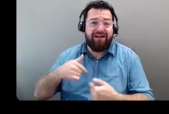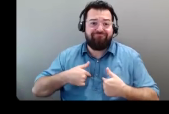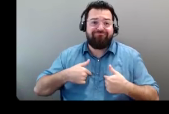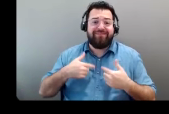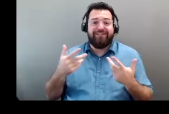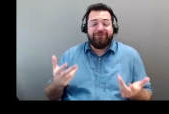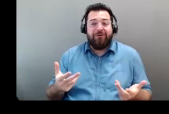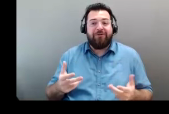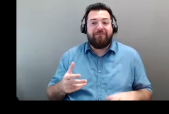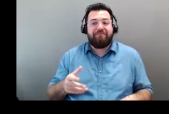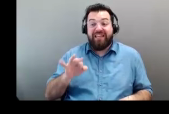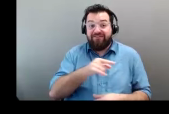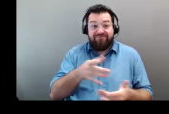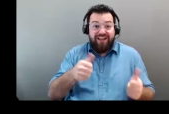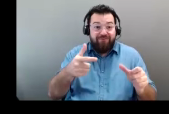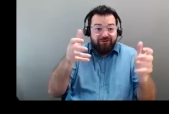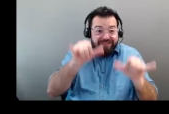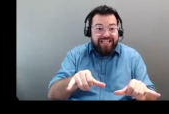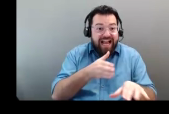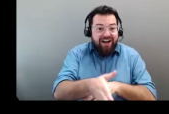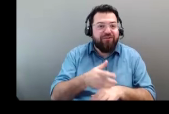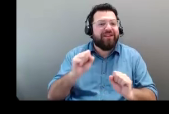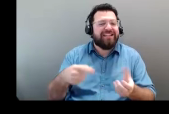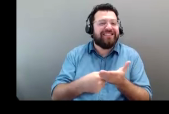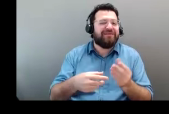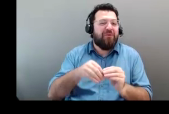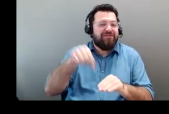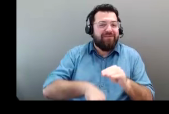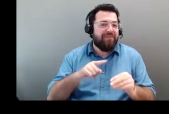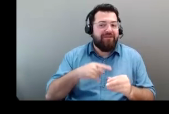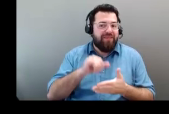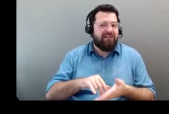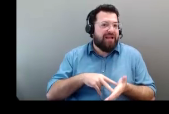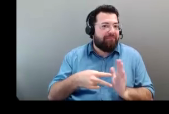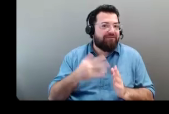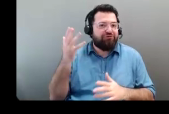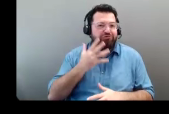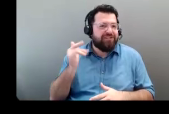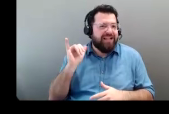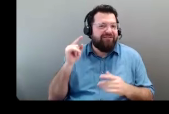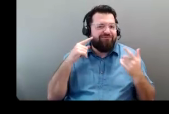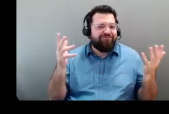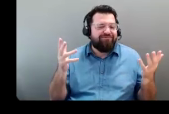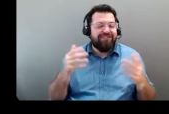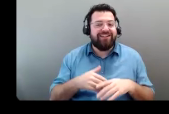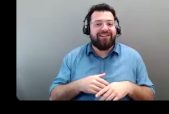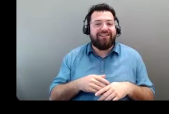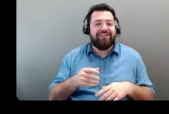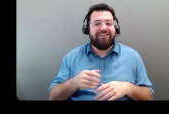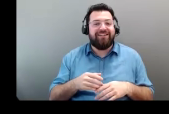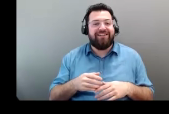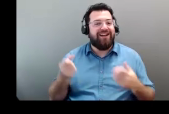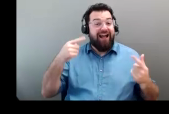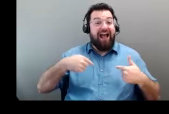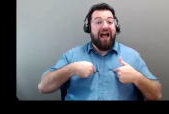if people want to stay afterwards, we could talk more about what that looks like. But I totally get it. And like, I'm not here